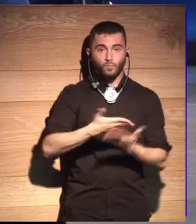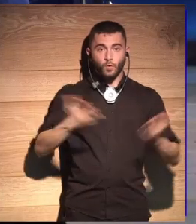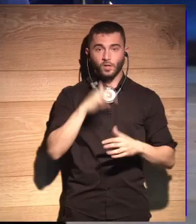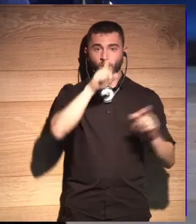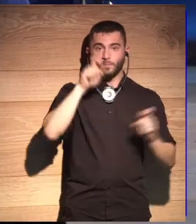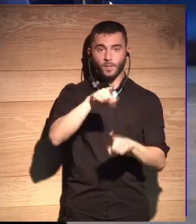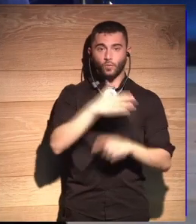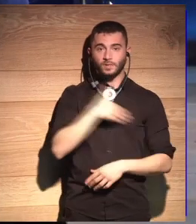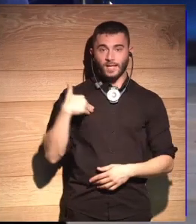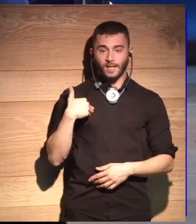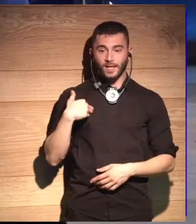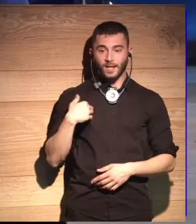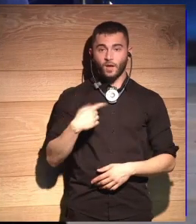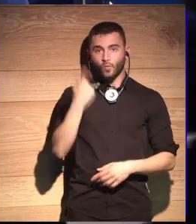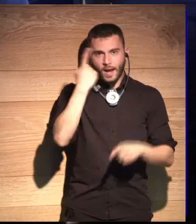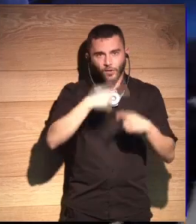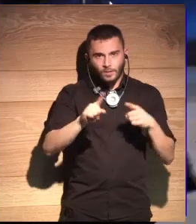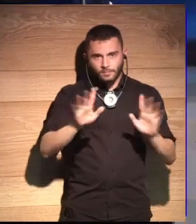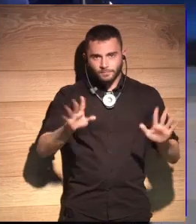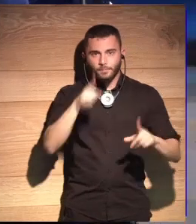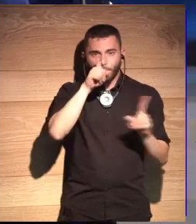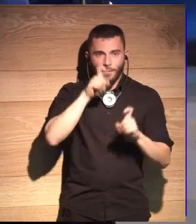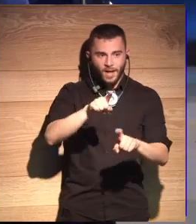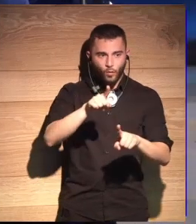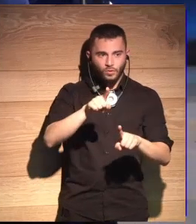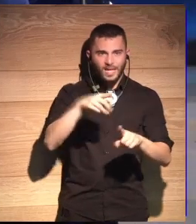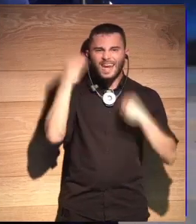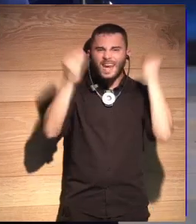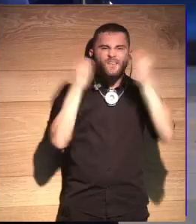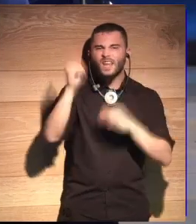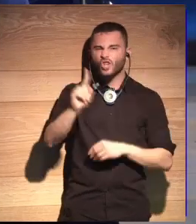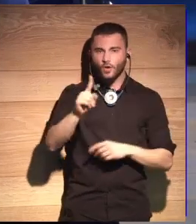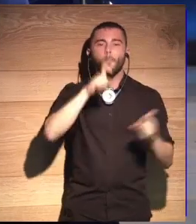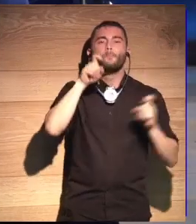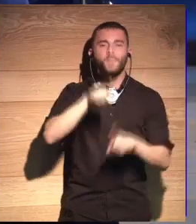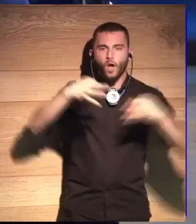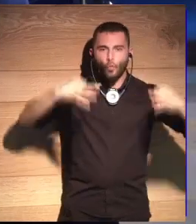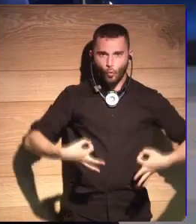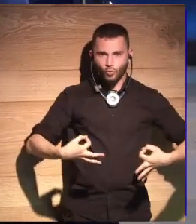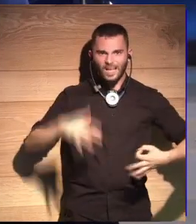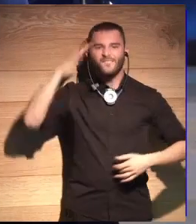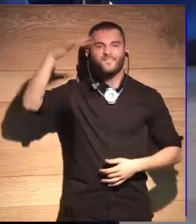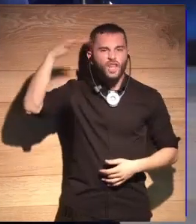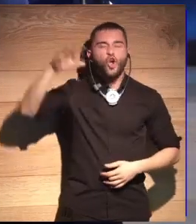to open up the floor to the audience. Please, questions and not